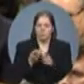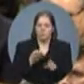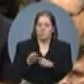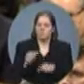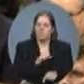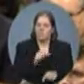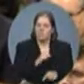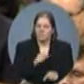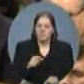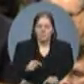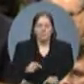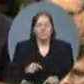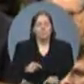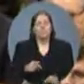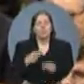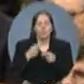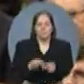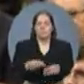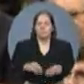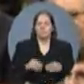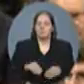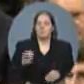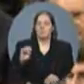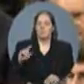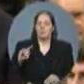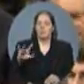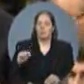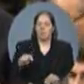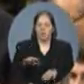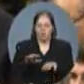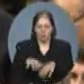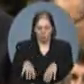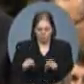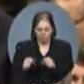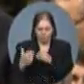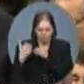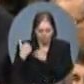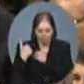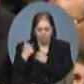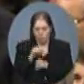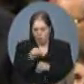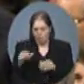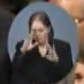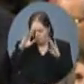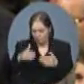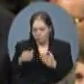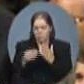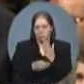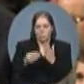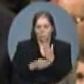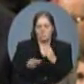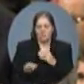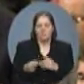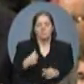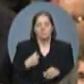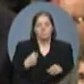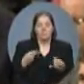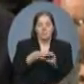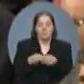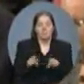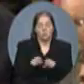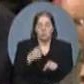women. I am also very proud that our government recently joined the UNIFEM campaign to say no to violence. Canada joins